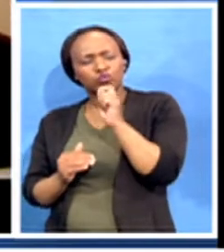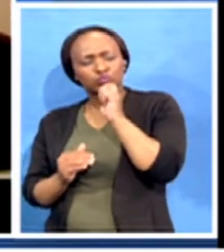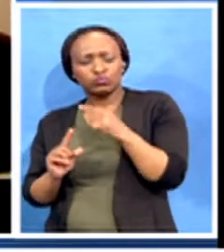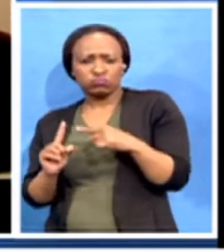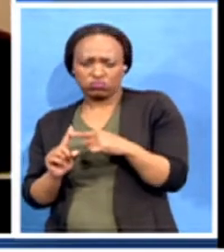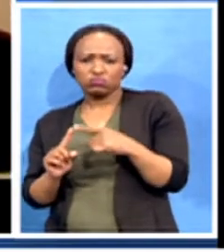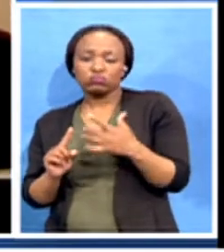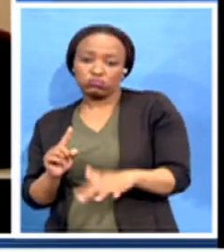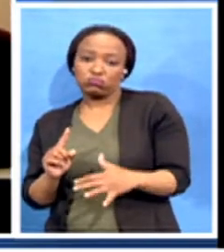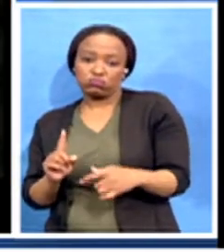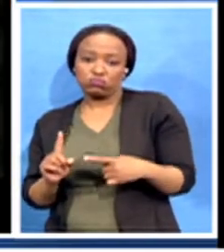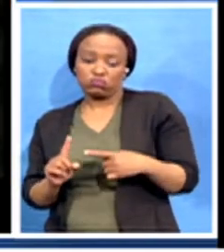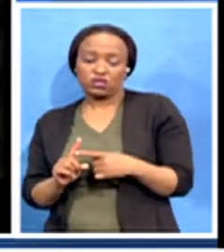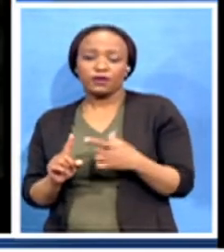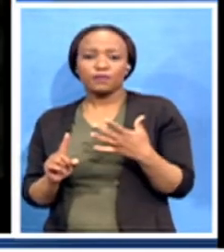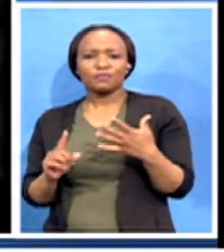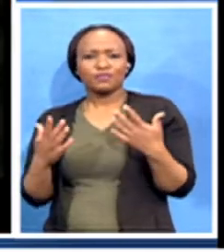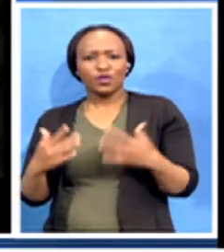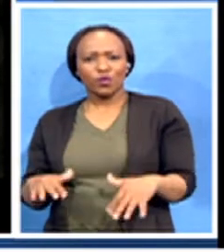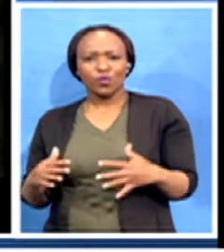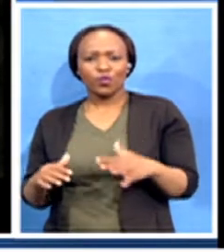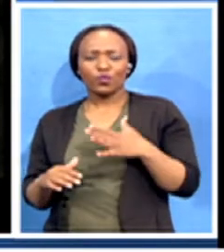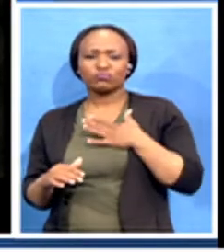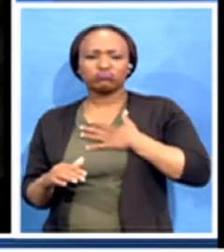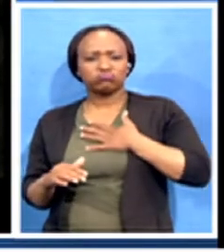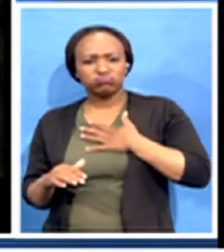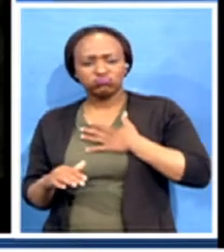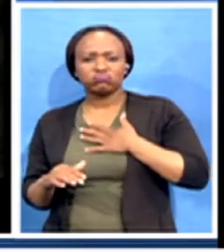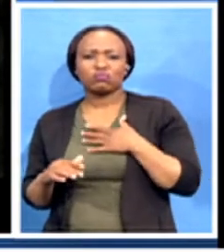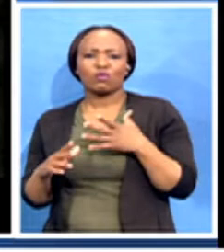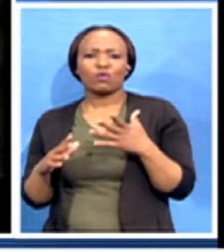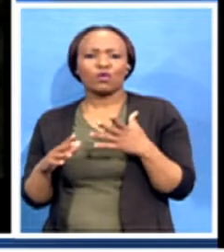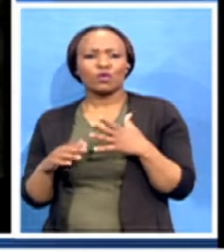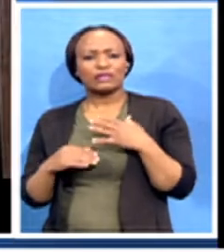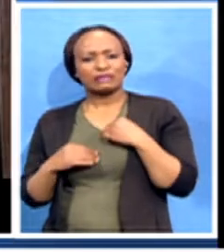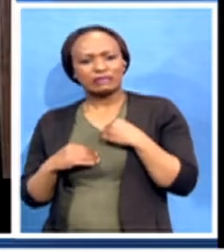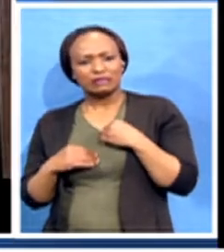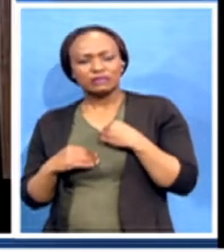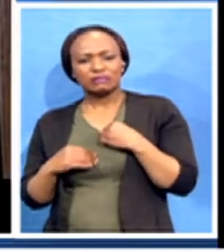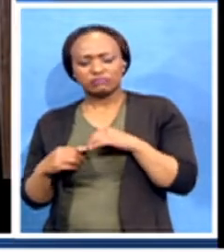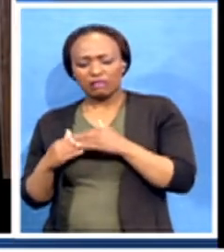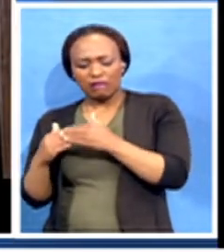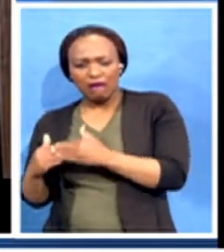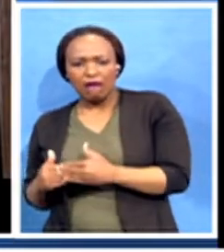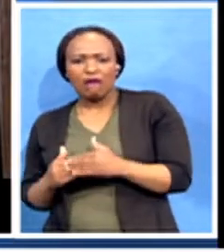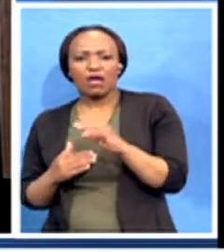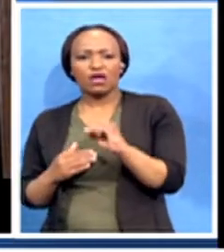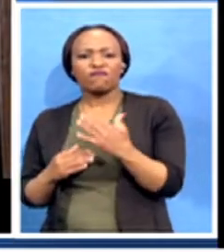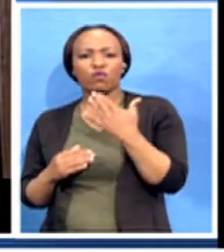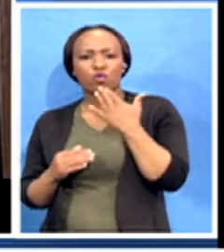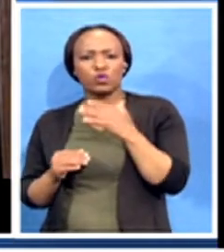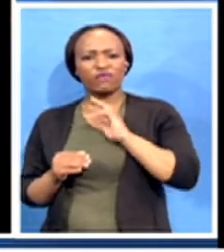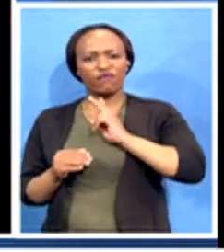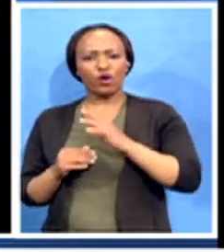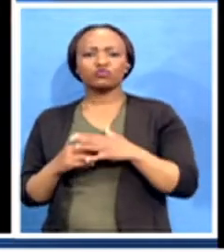at ease, and with very deep, genuine sincerity, which comes through his